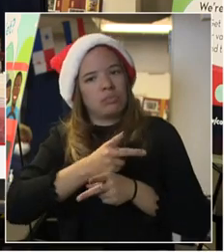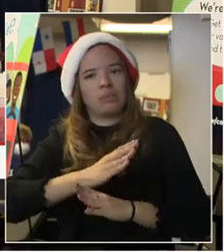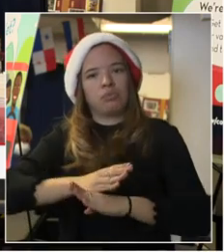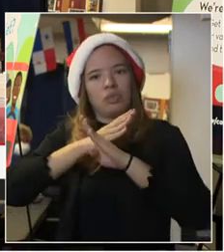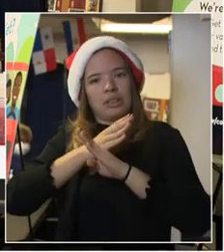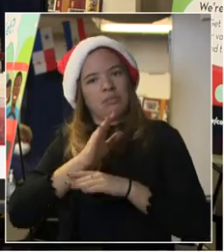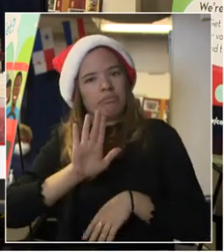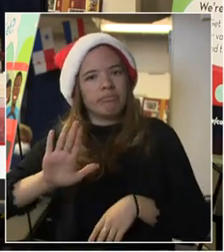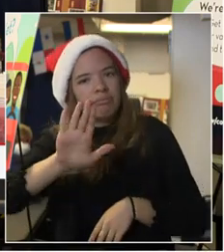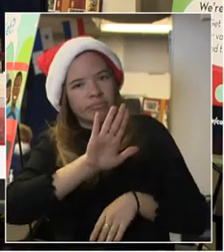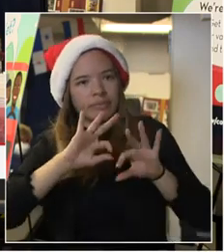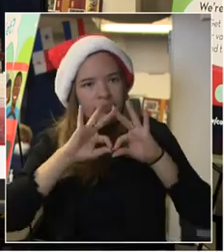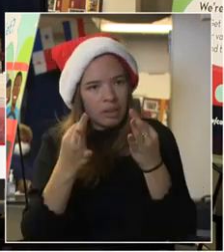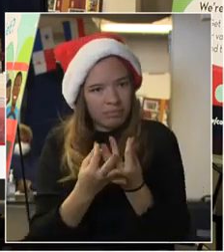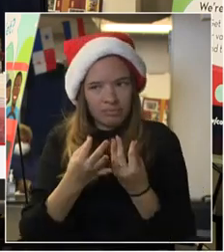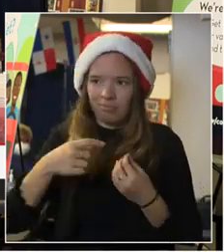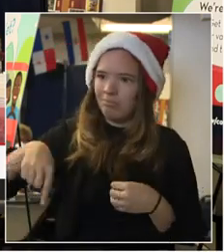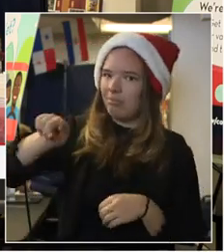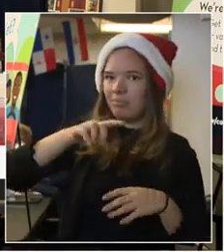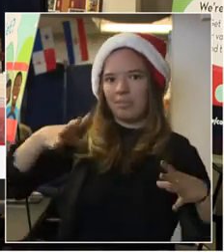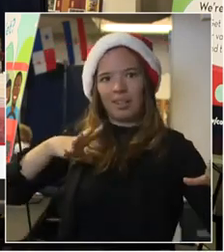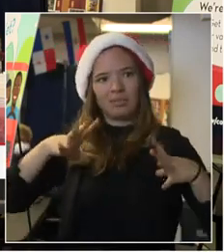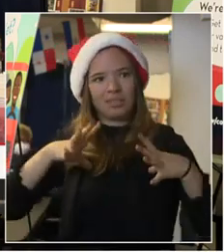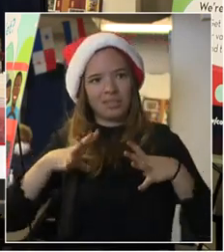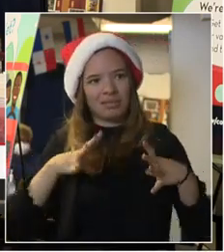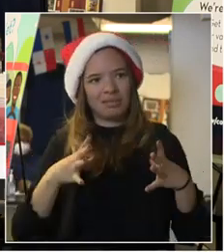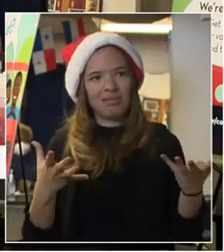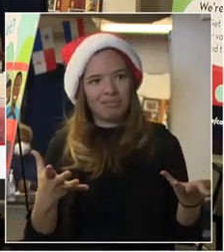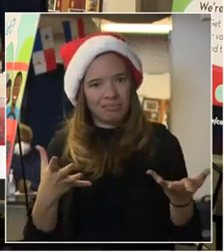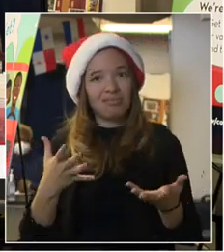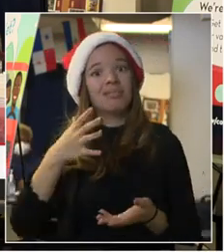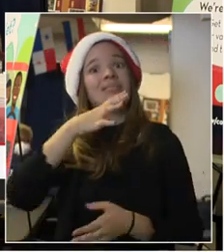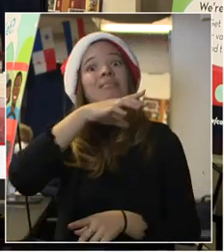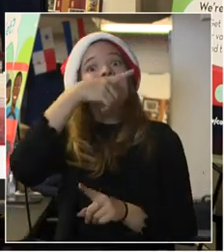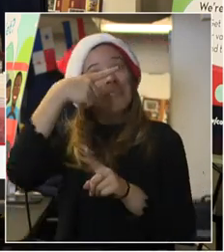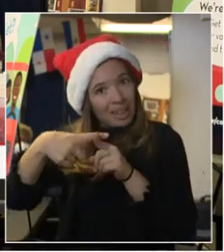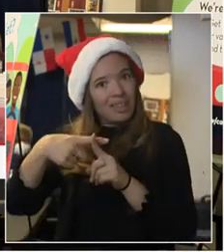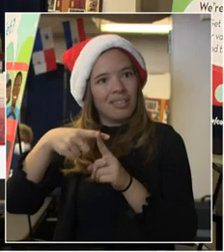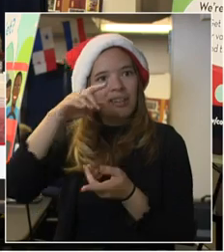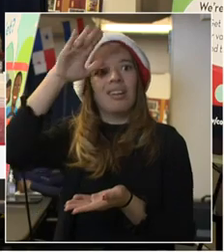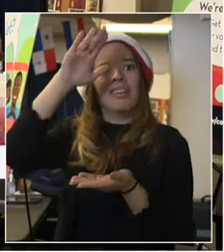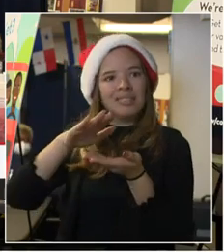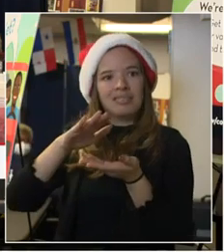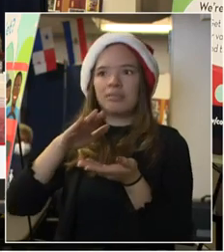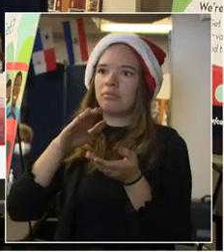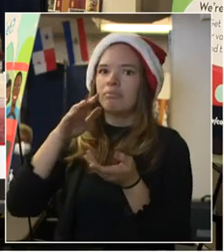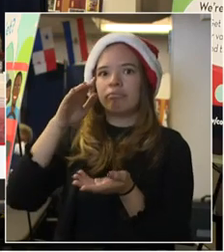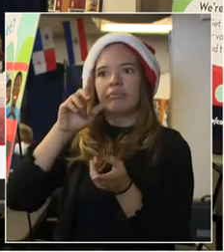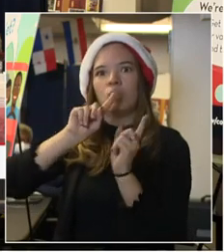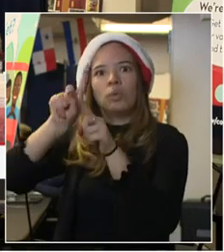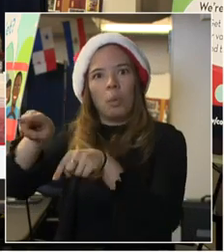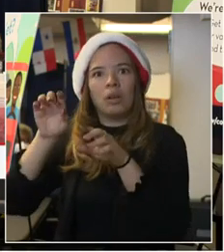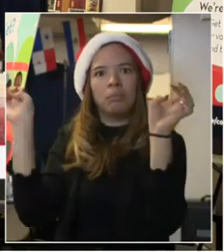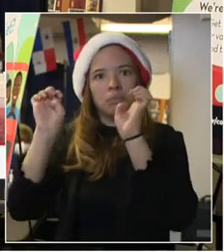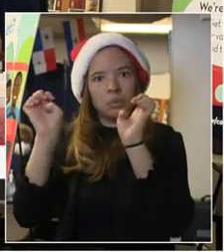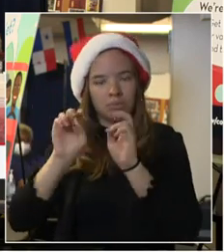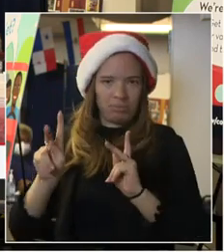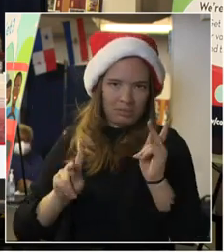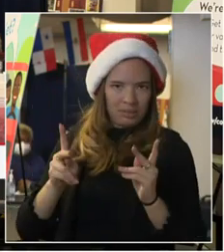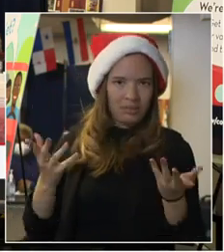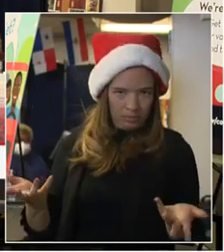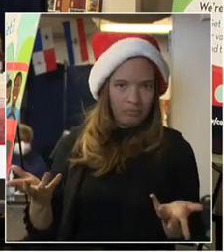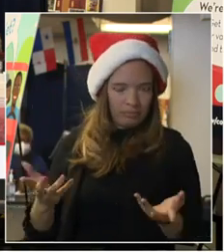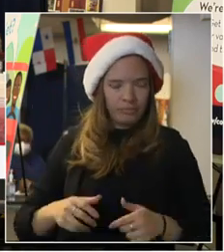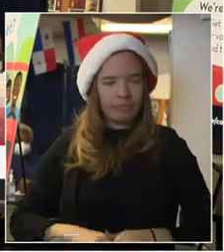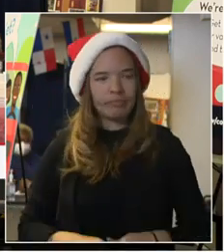certainly reduce the number of people who are making a call on emergency rooms for flu-related symptoms. During the holiday season, we